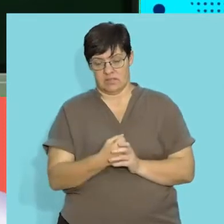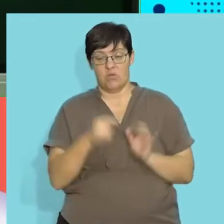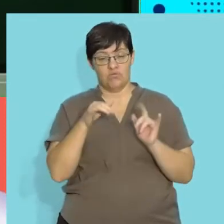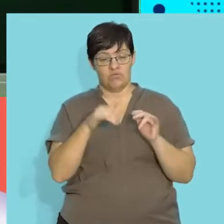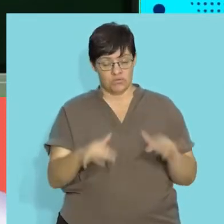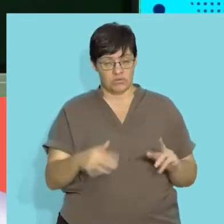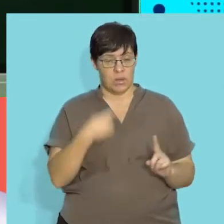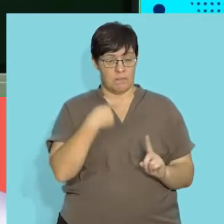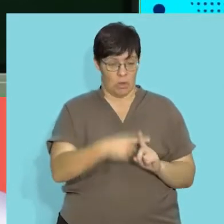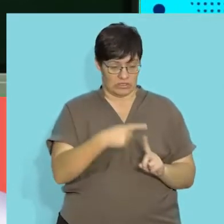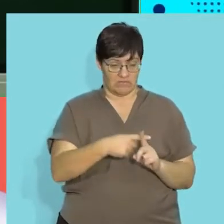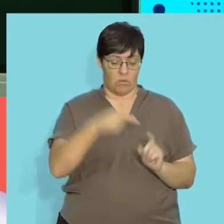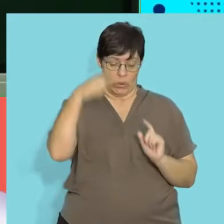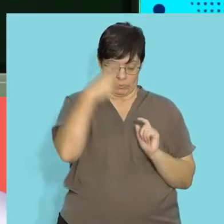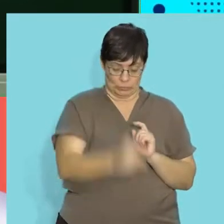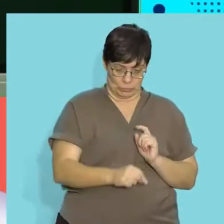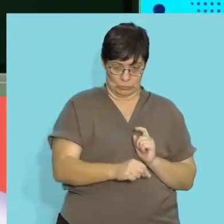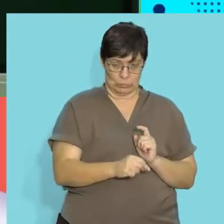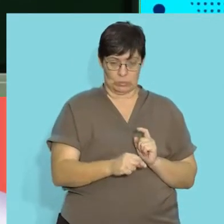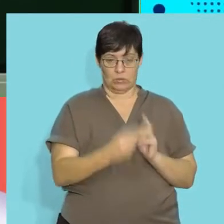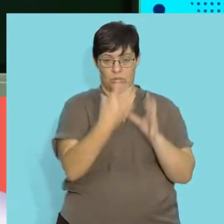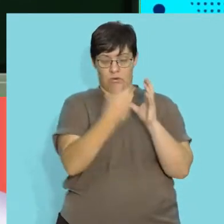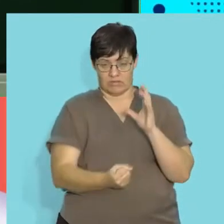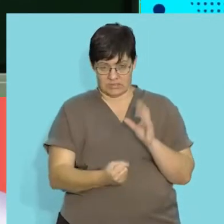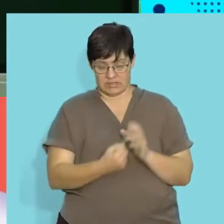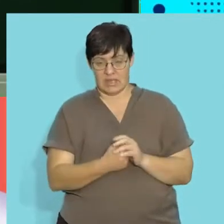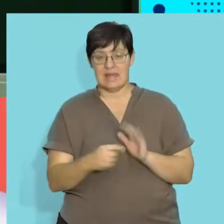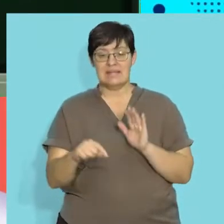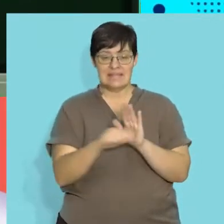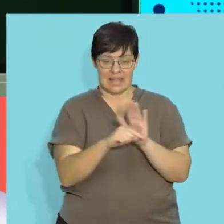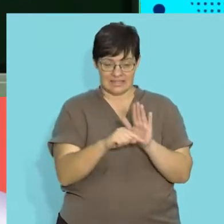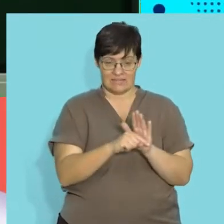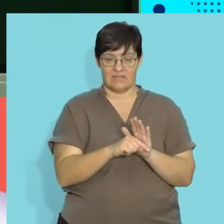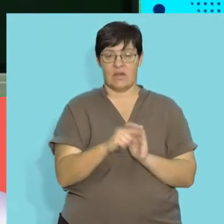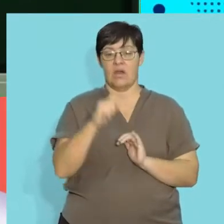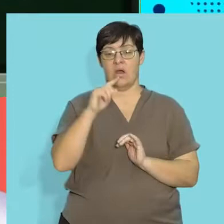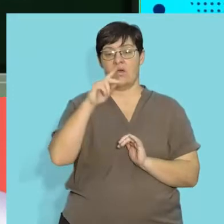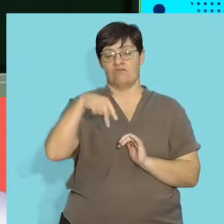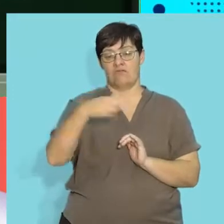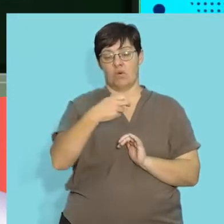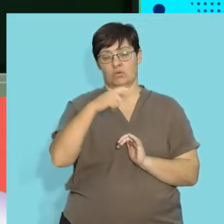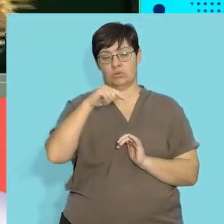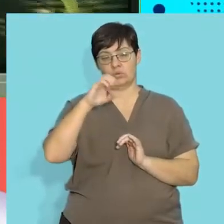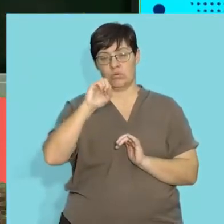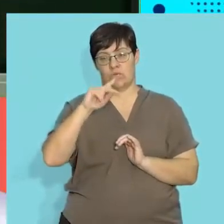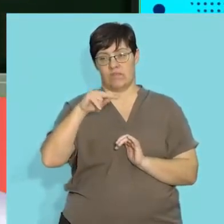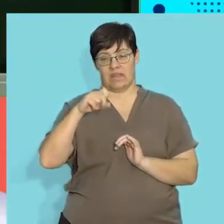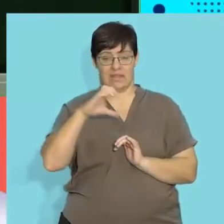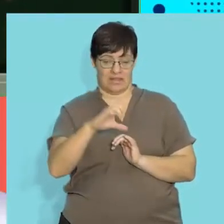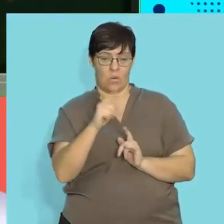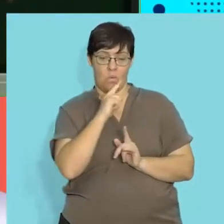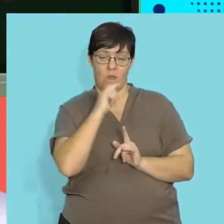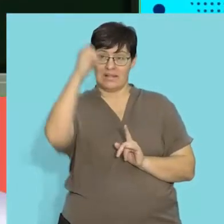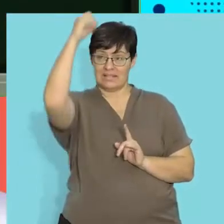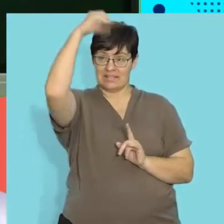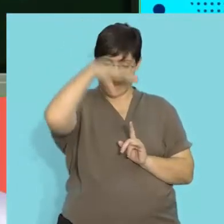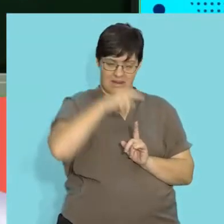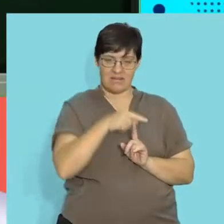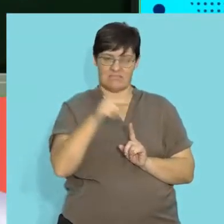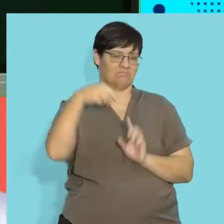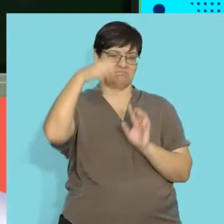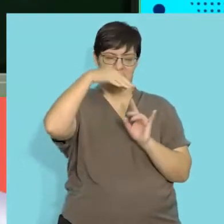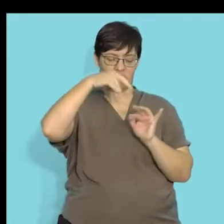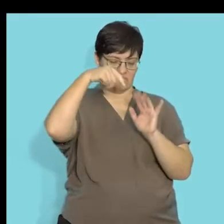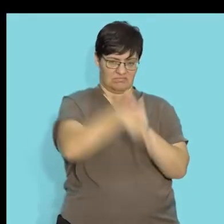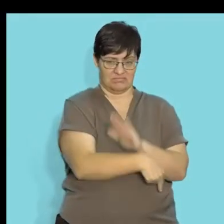are positively geotrophic and negatively phototrophic. Okay, so let's hold on to that thought and let's look at